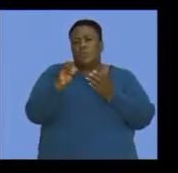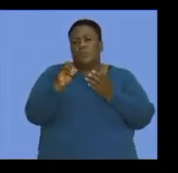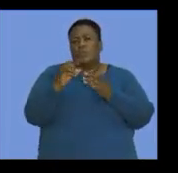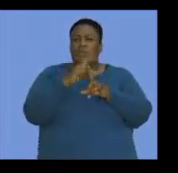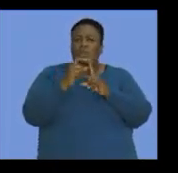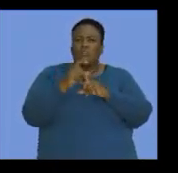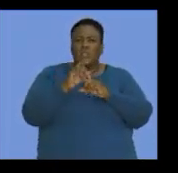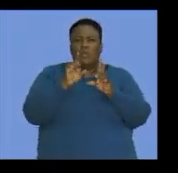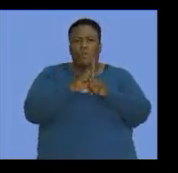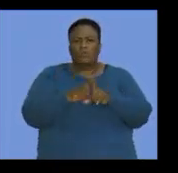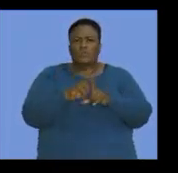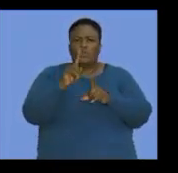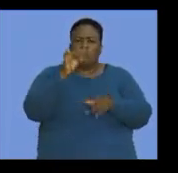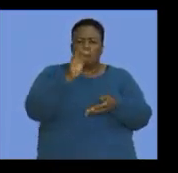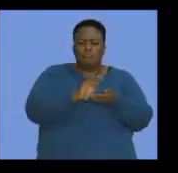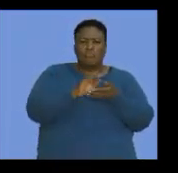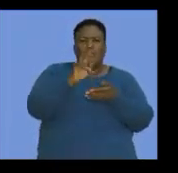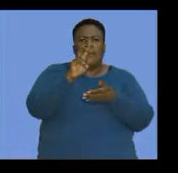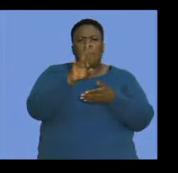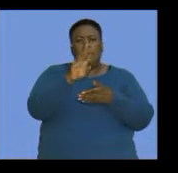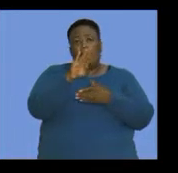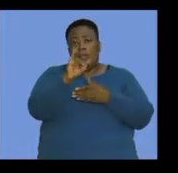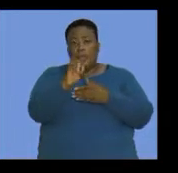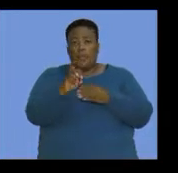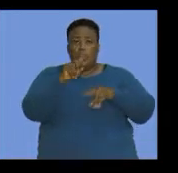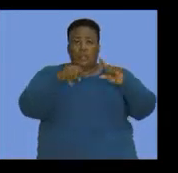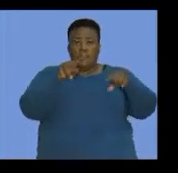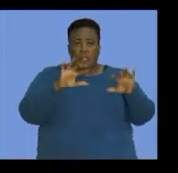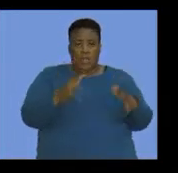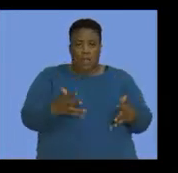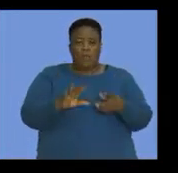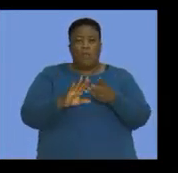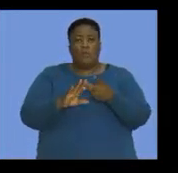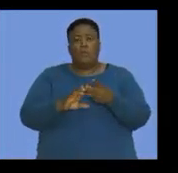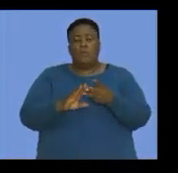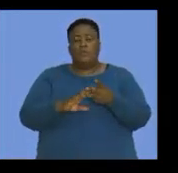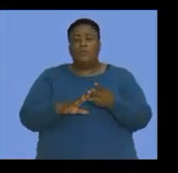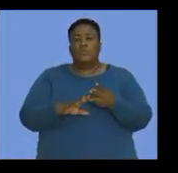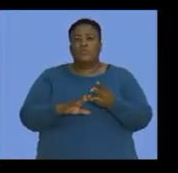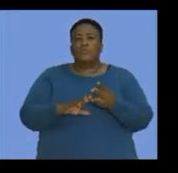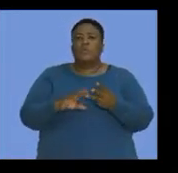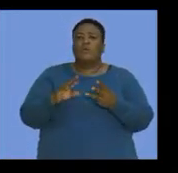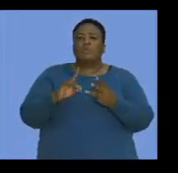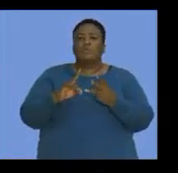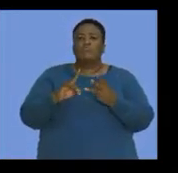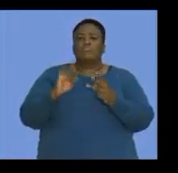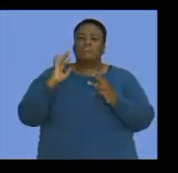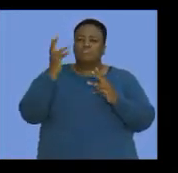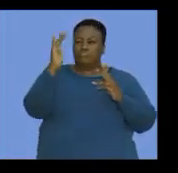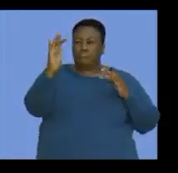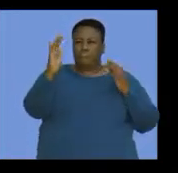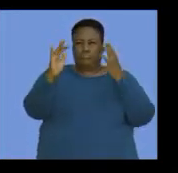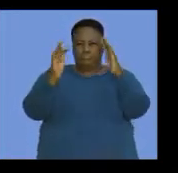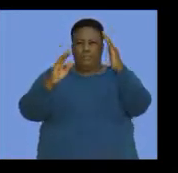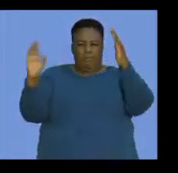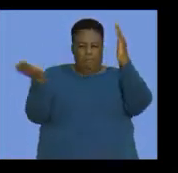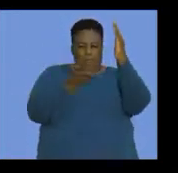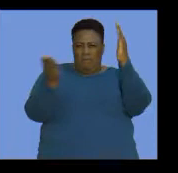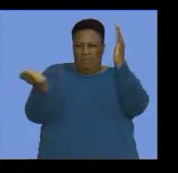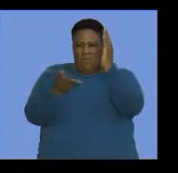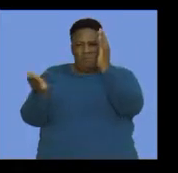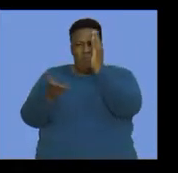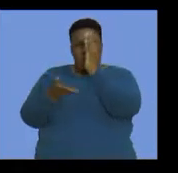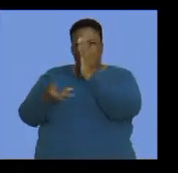at how monoculture reduces biodiversity, the impact on deforestation, as well as the sustainable use of